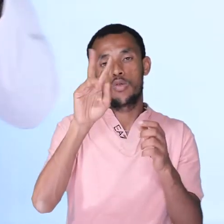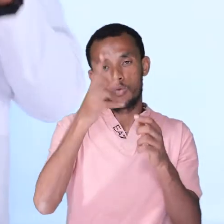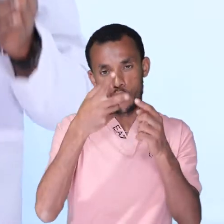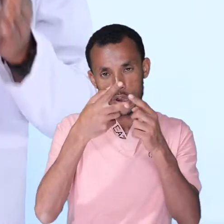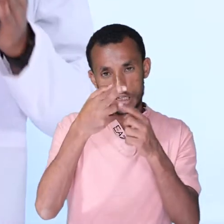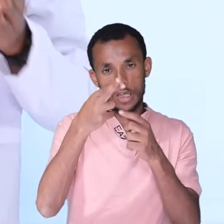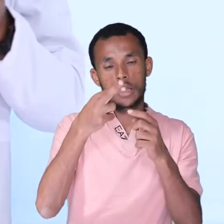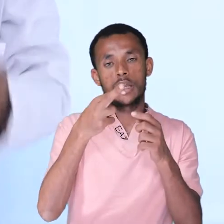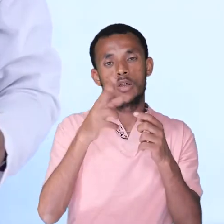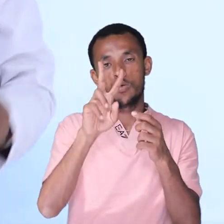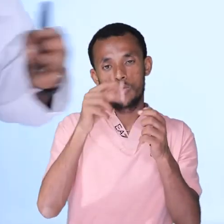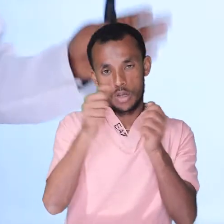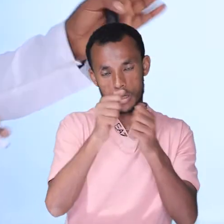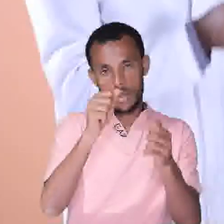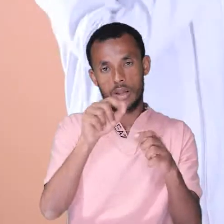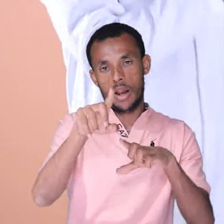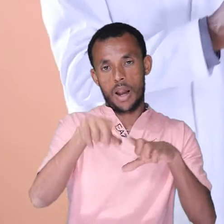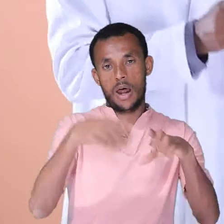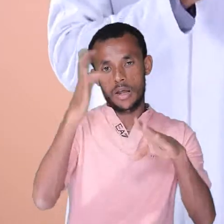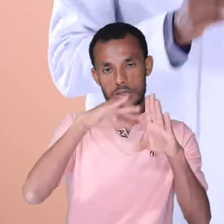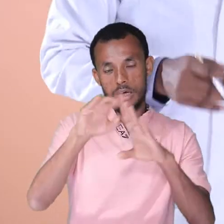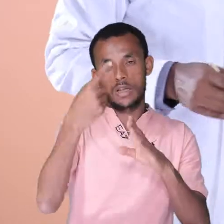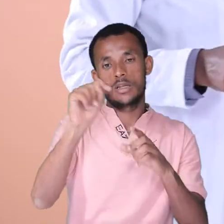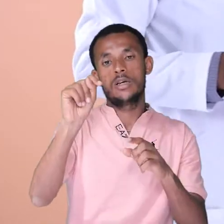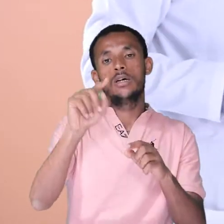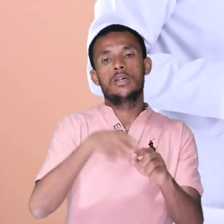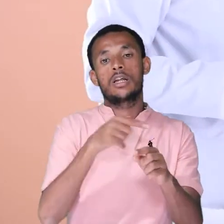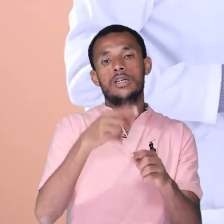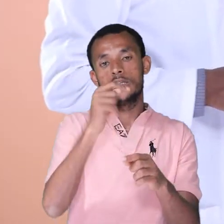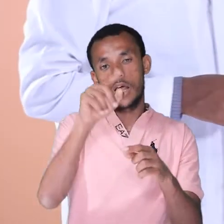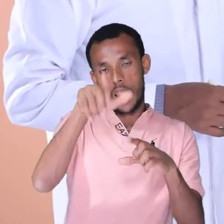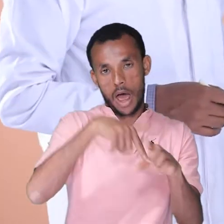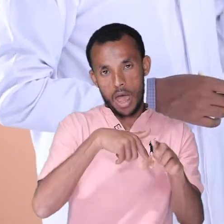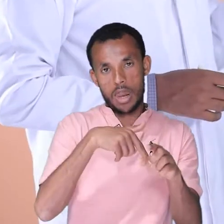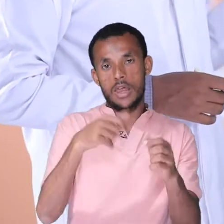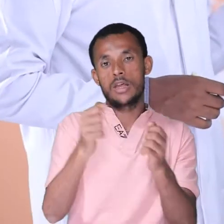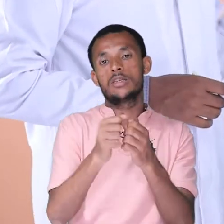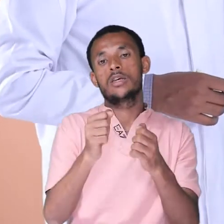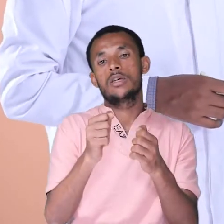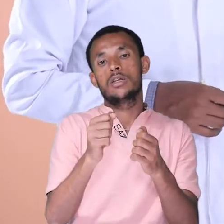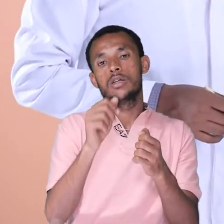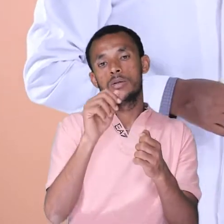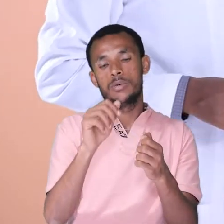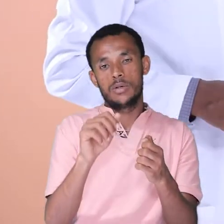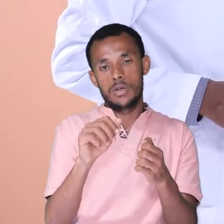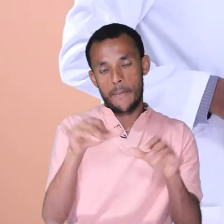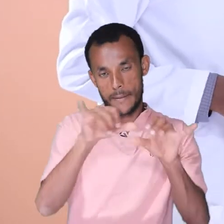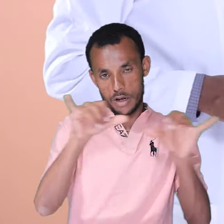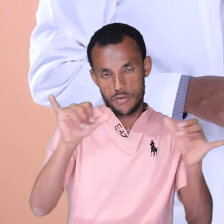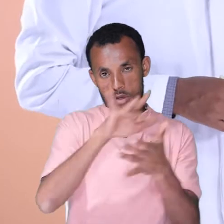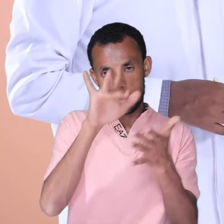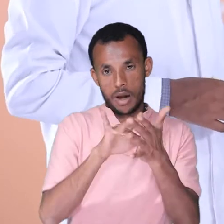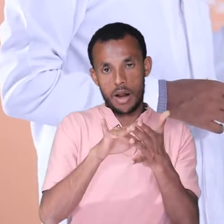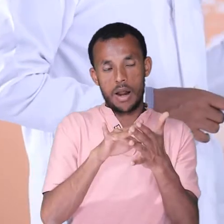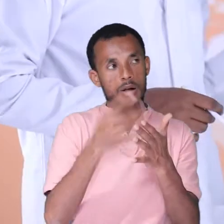lines inside a circle. That means the line intersect inside a circle. Here, measure of central